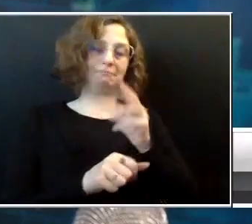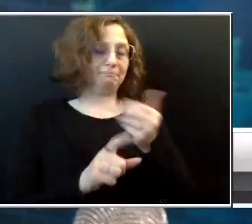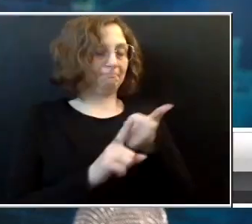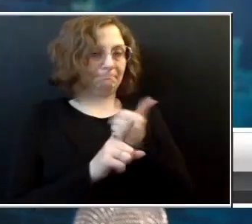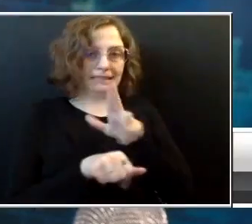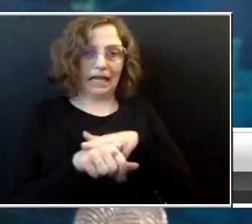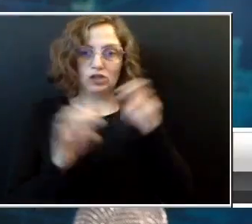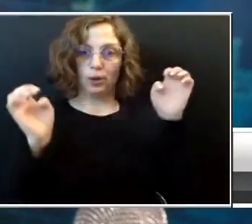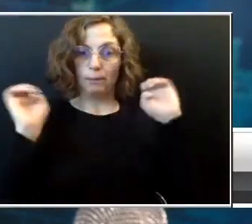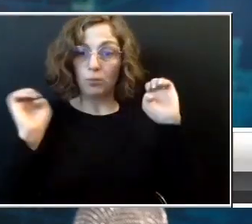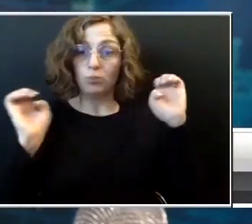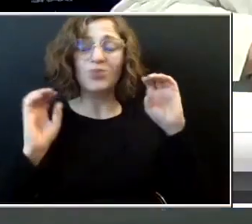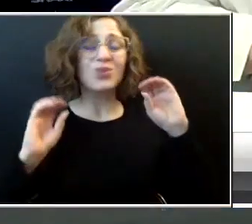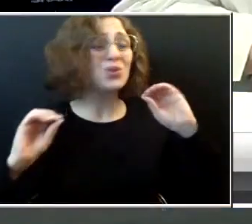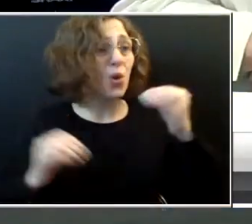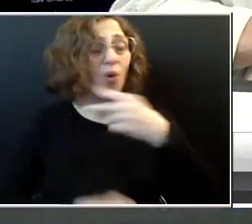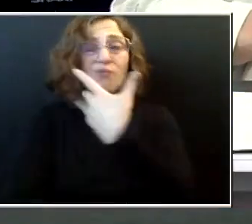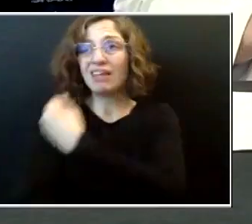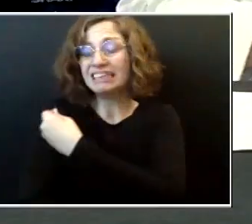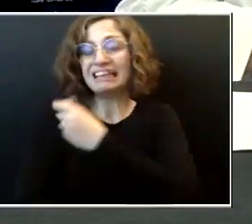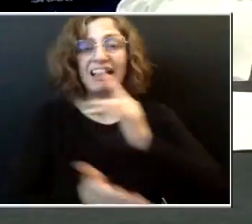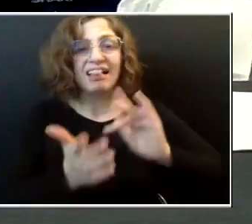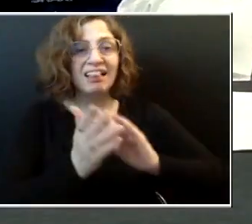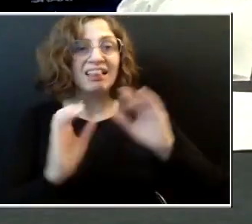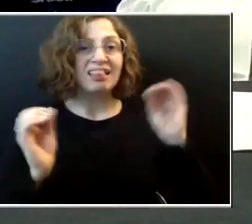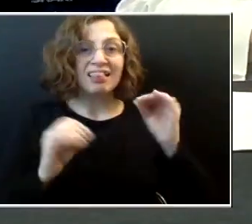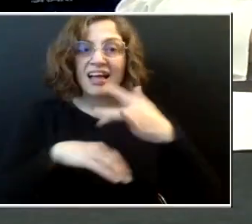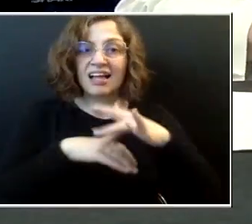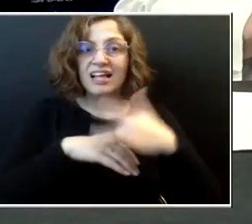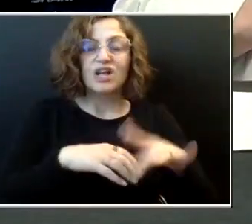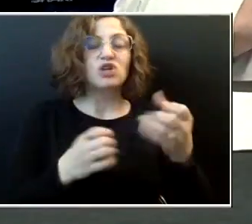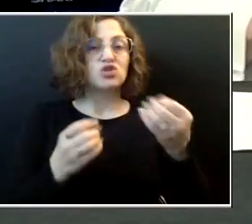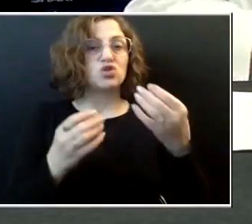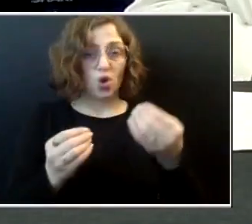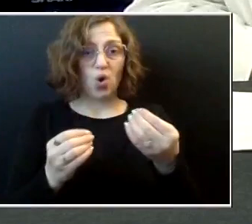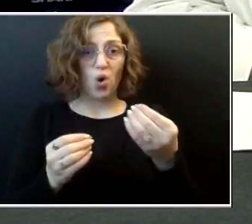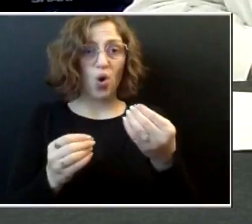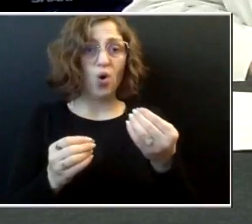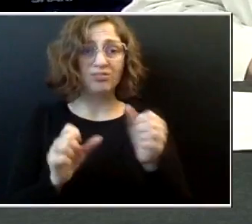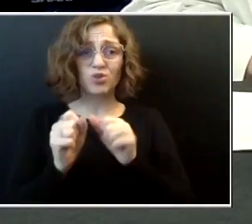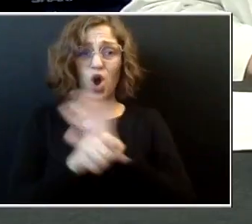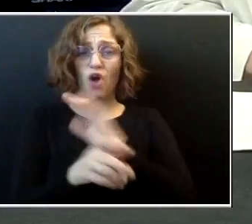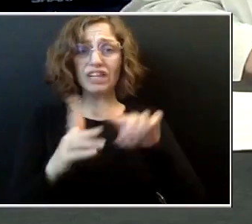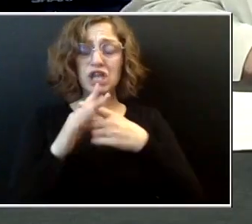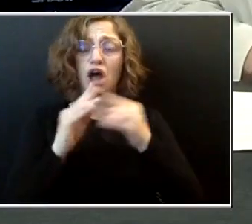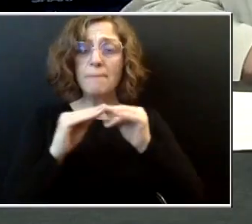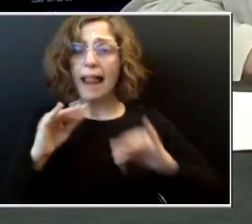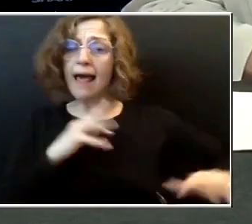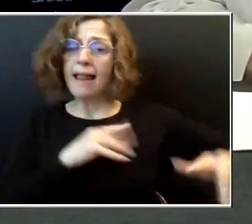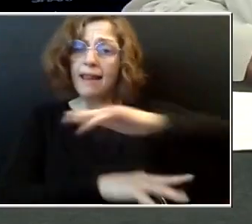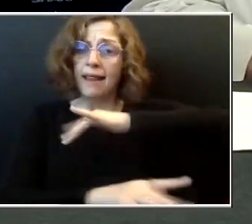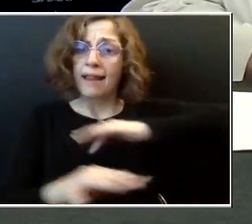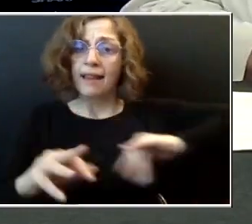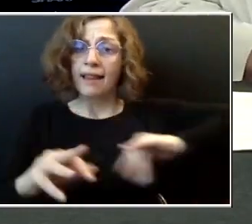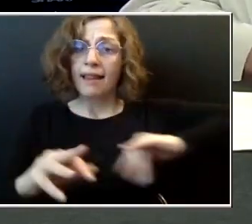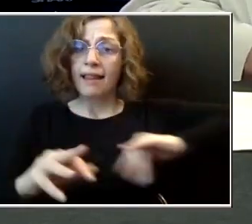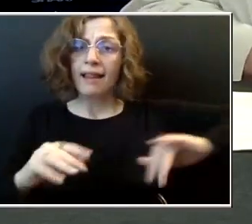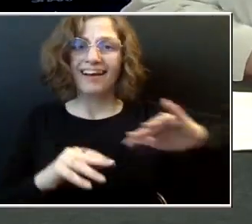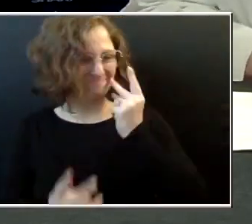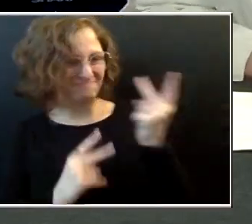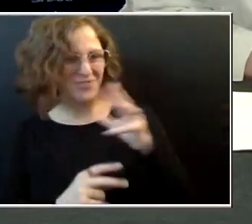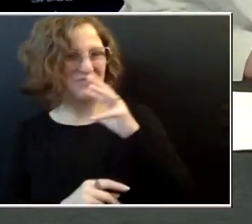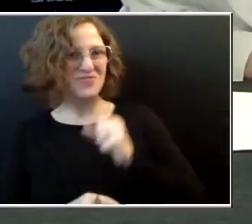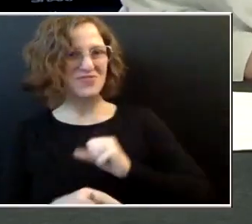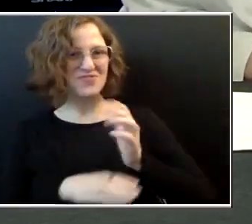around the world. Check out this old video. Here we are, Hawkeye and I, on March the 19th for the very first time, sitting